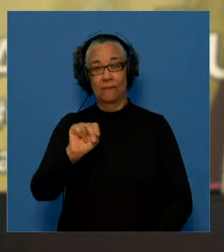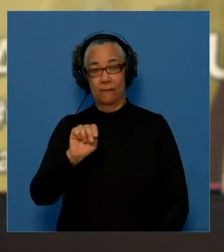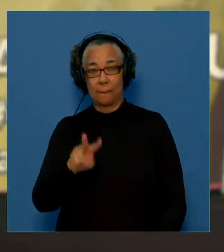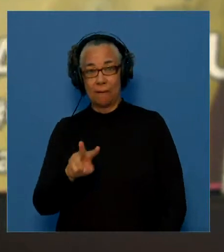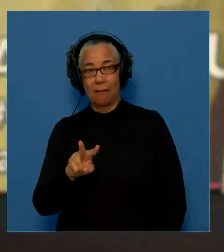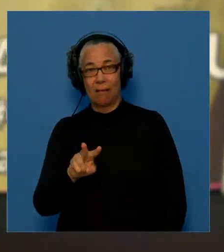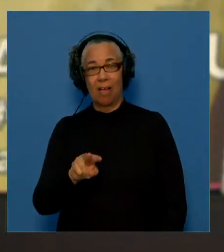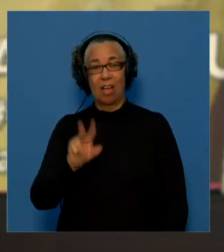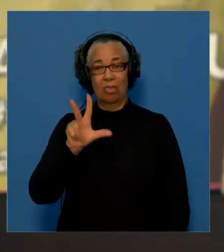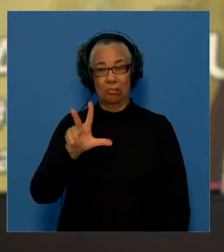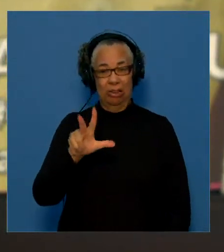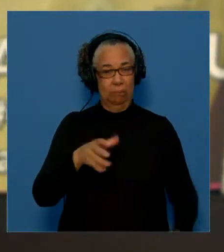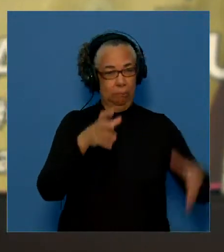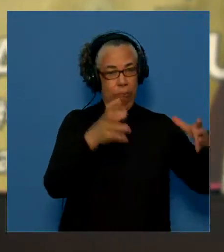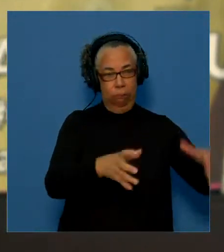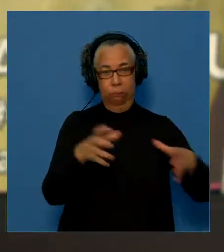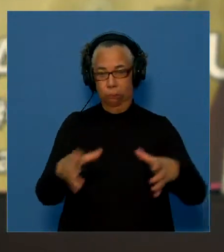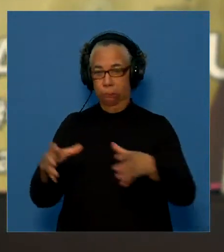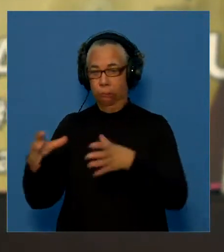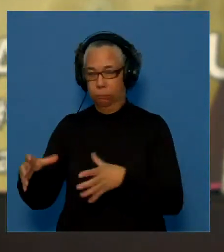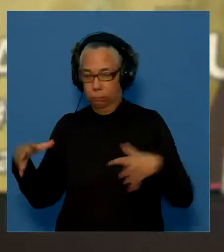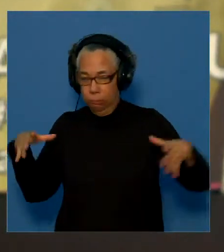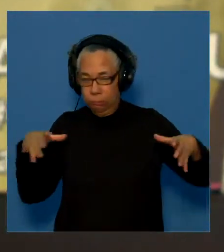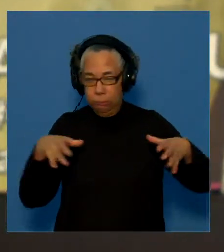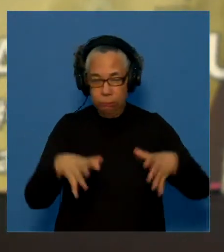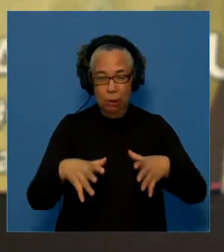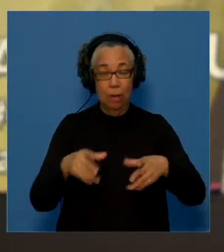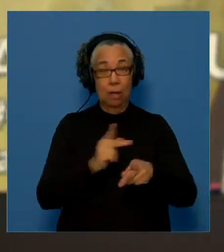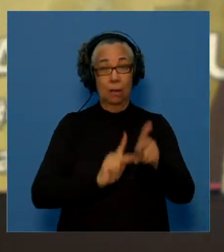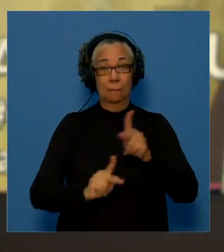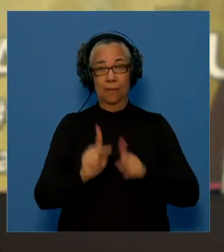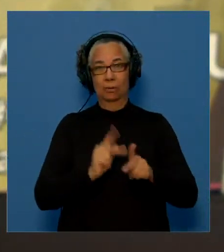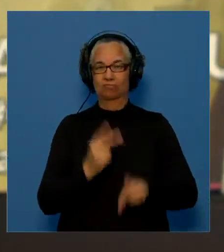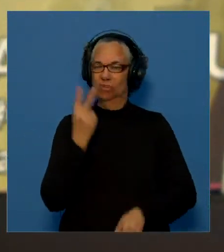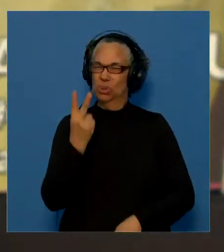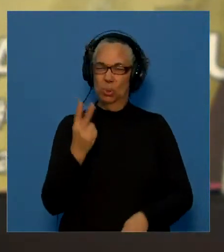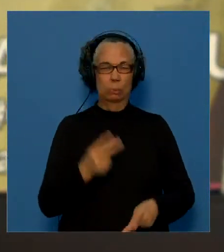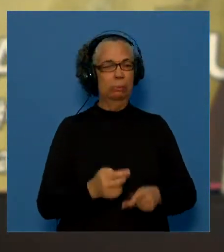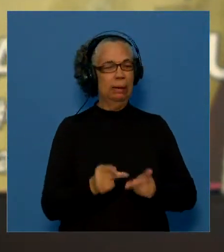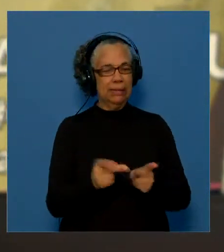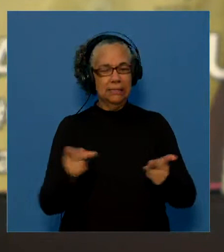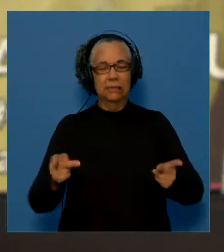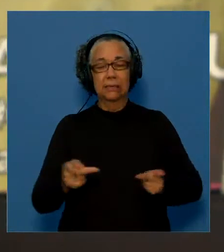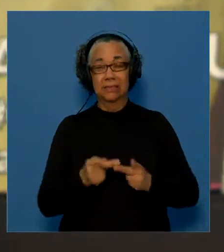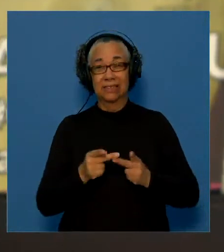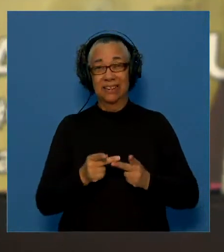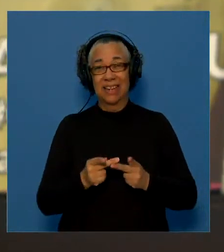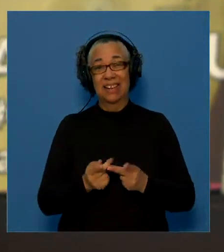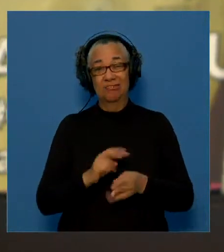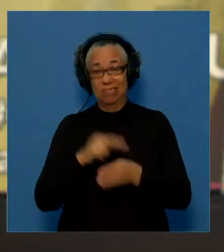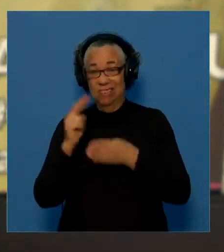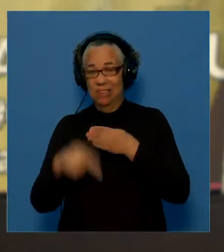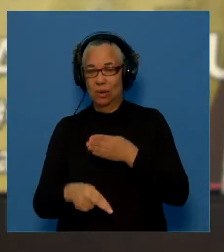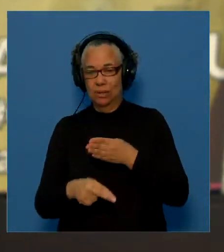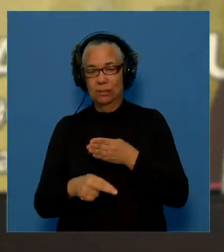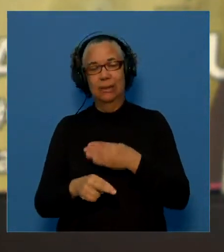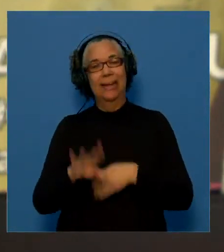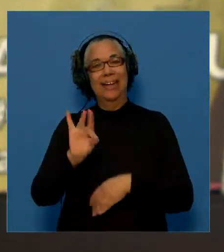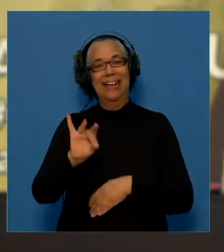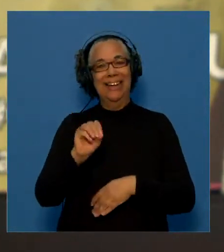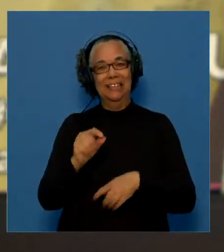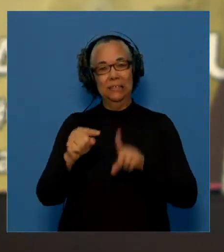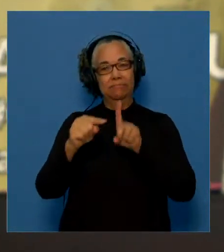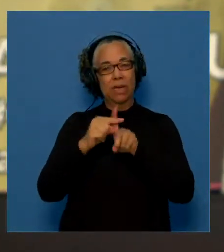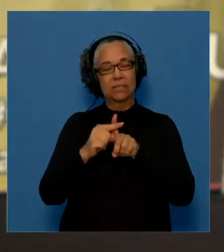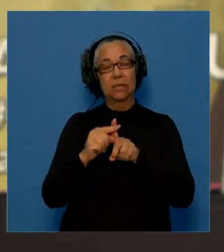were 3 gatherings of people at 2 venues that resulted in more than 80 people testing positive for